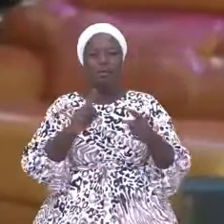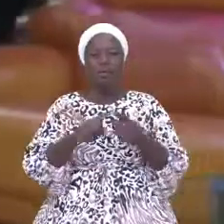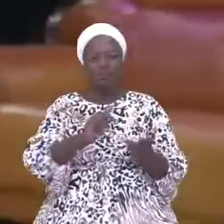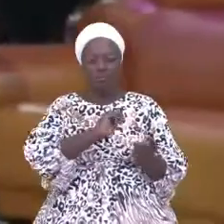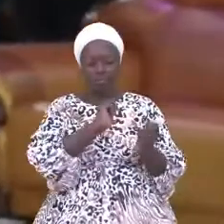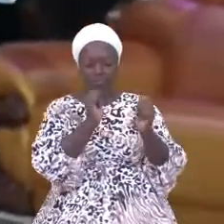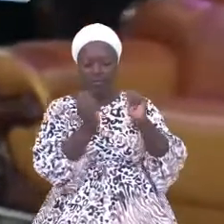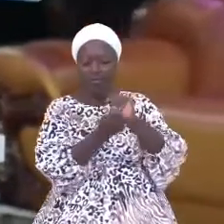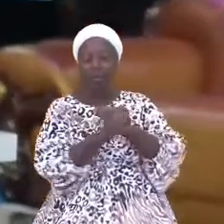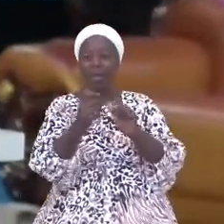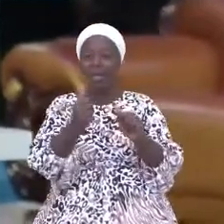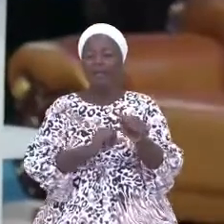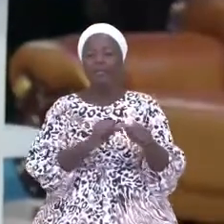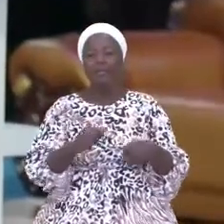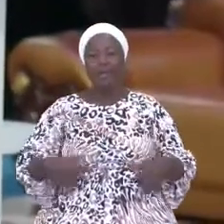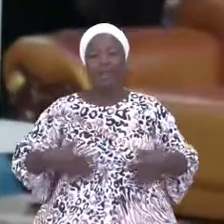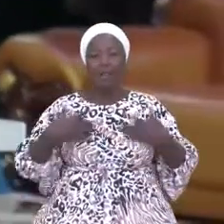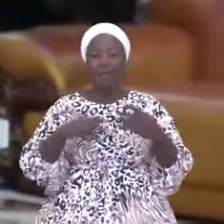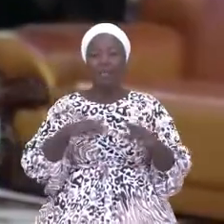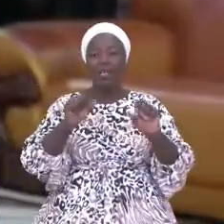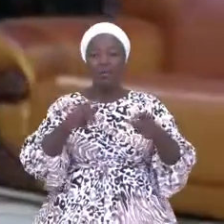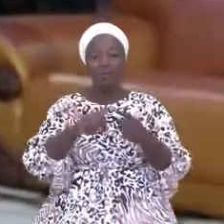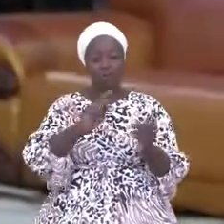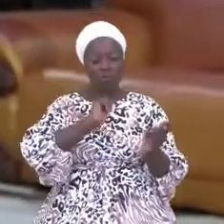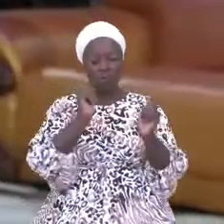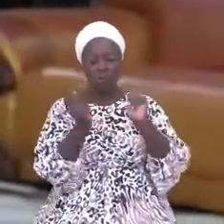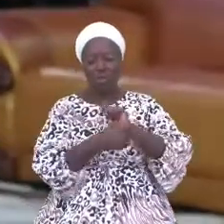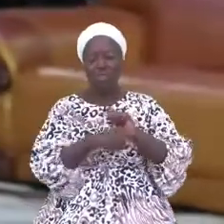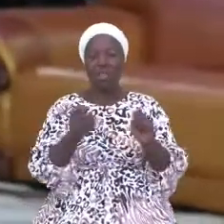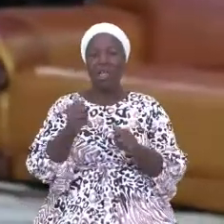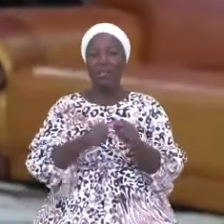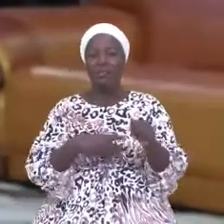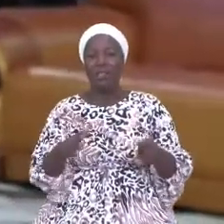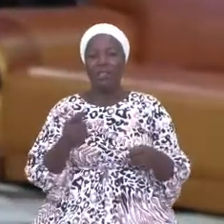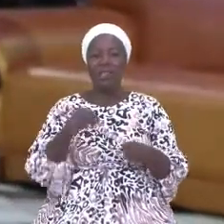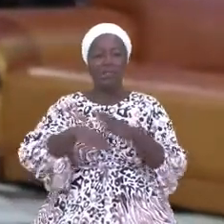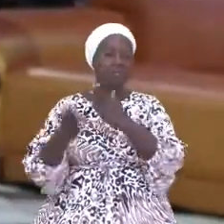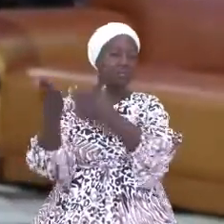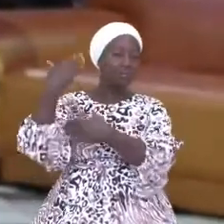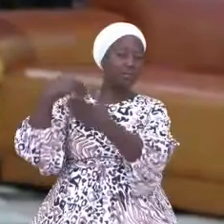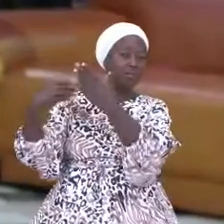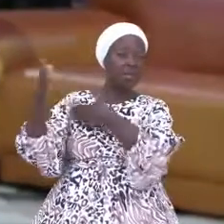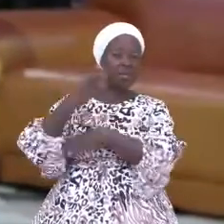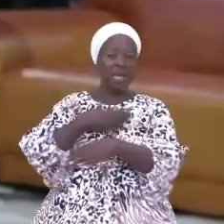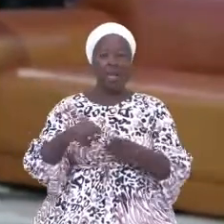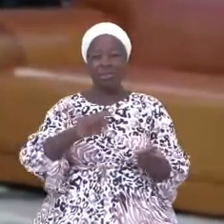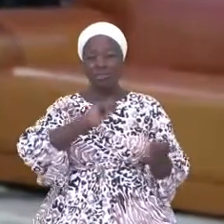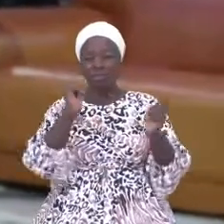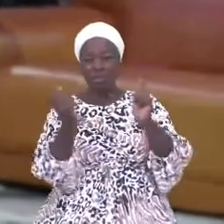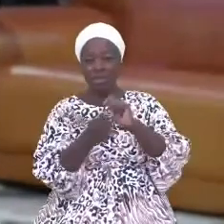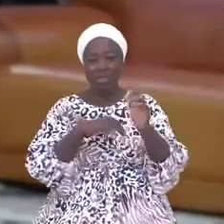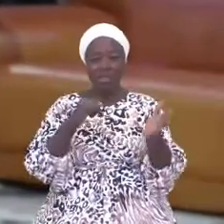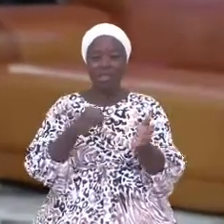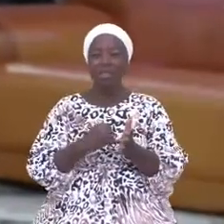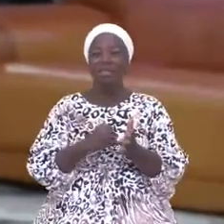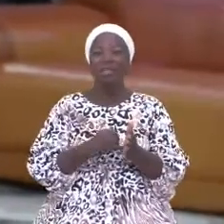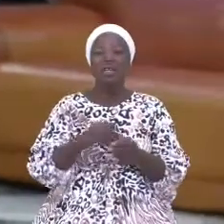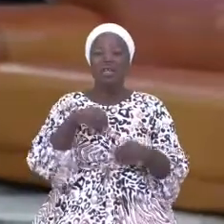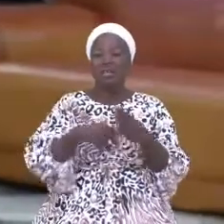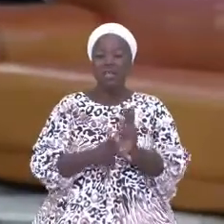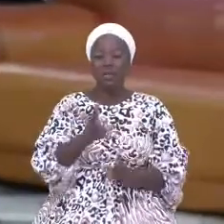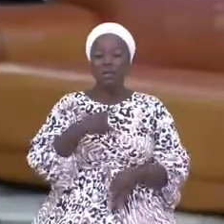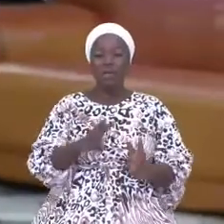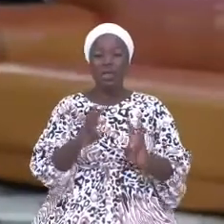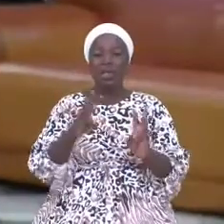transform every life, able to change everything in the past and change it in such a